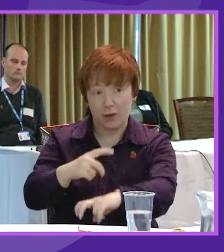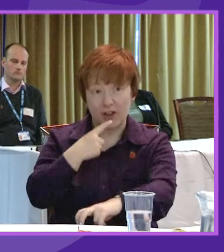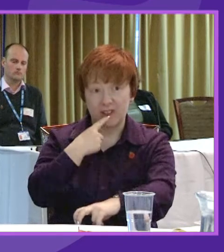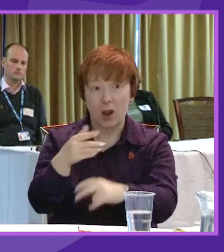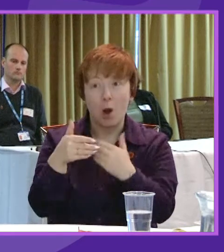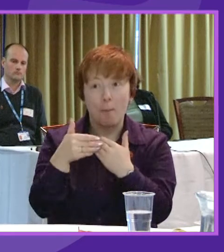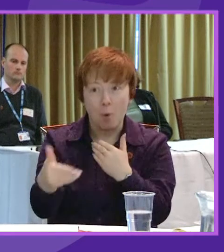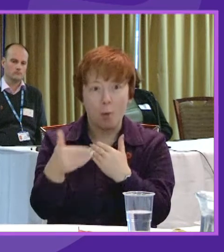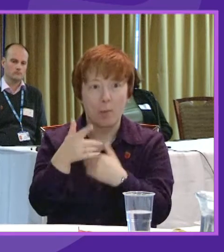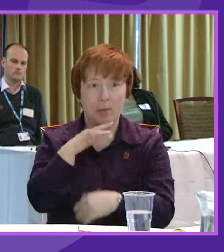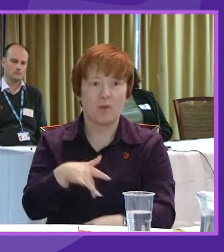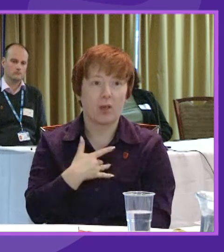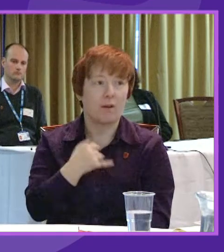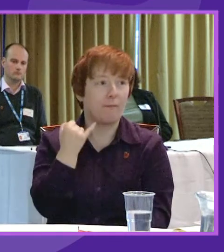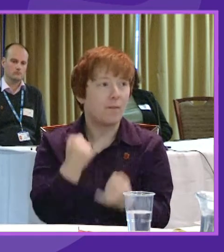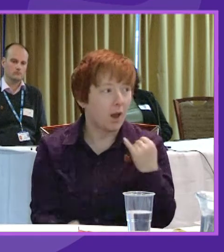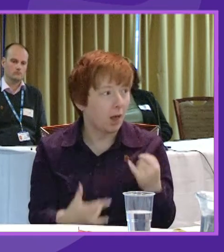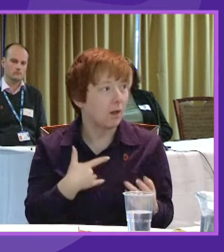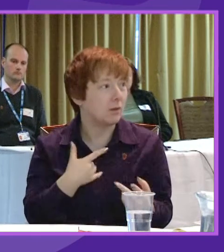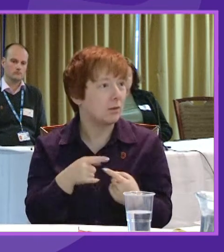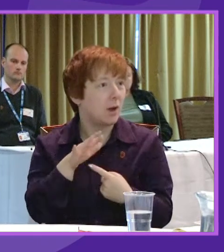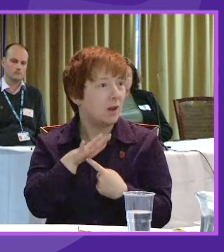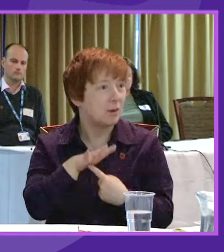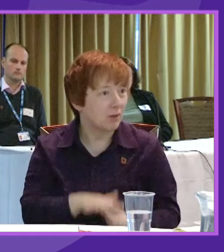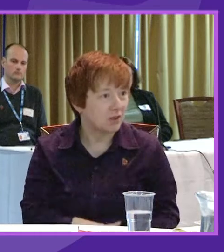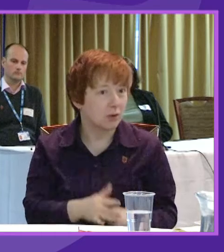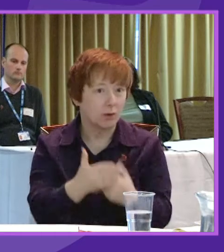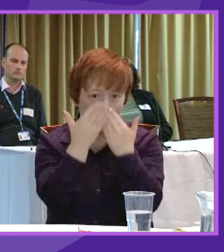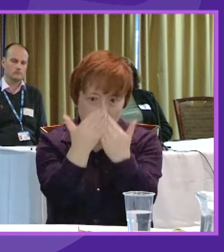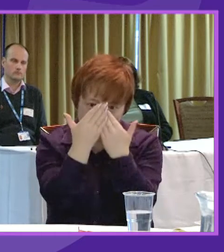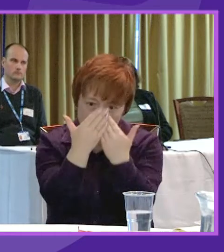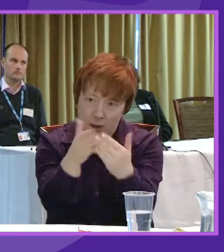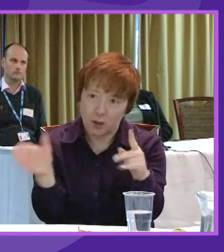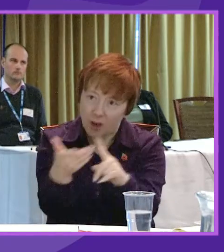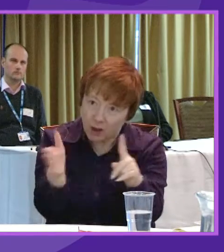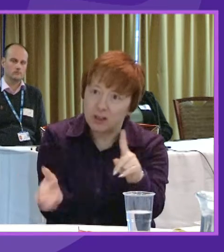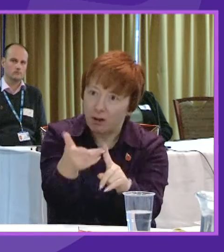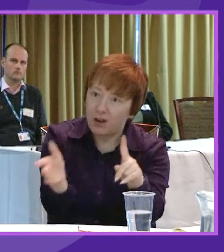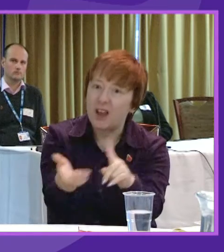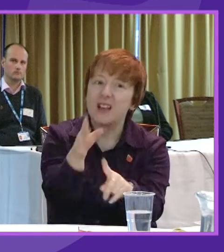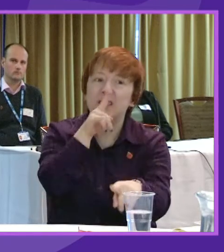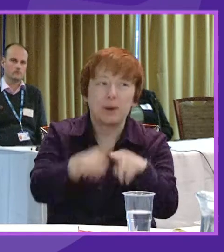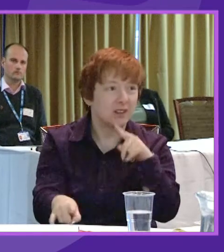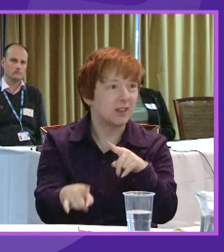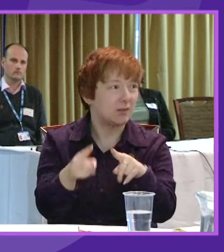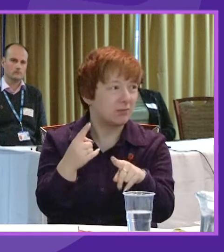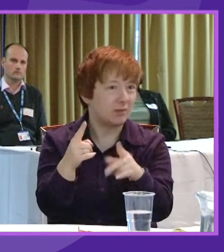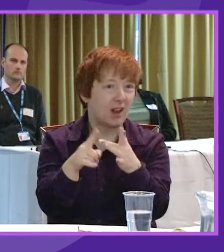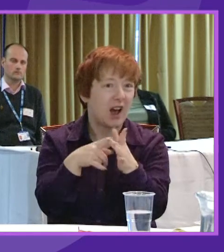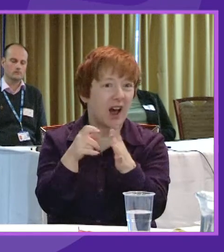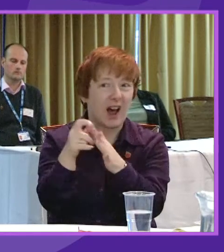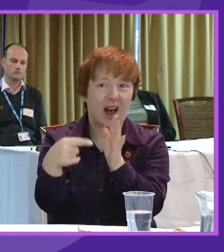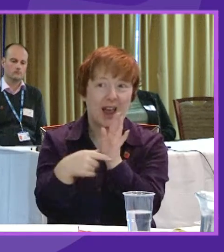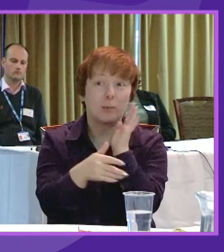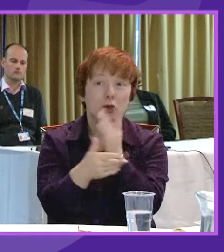indicate increasingly reporting feelings of failure and depression, as well as a relentless focus on targets, particularly within IAP services.